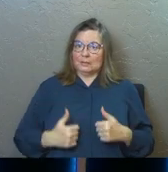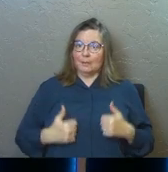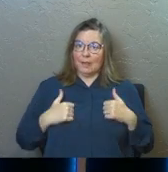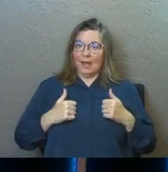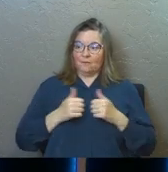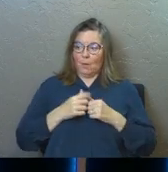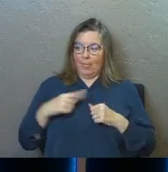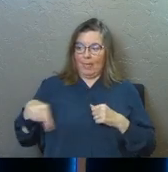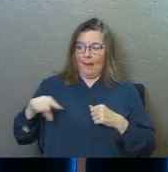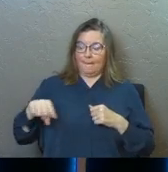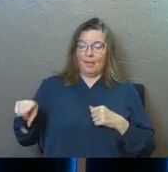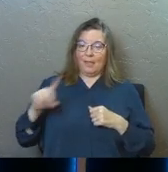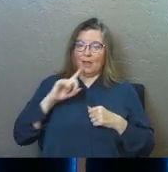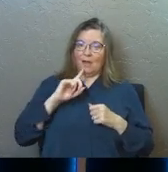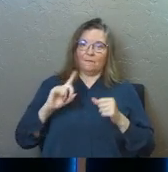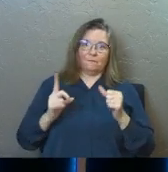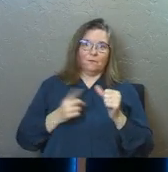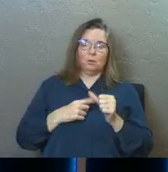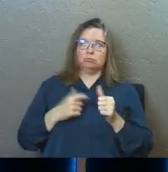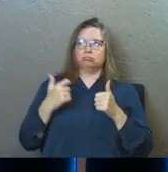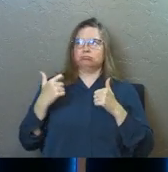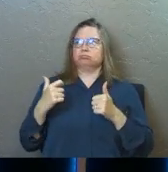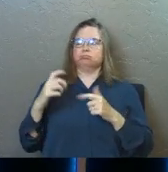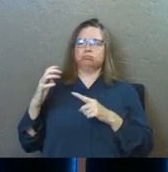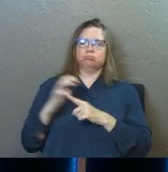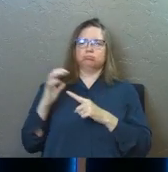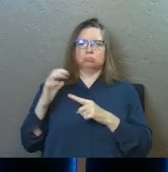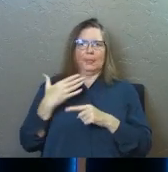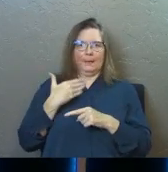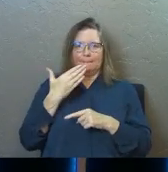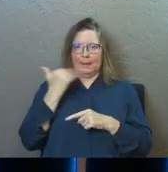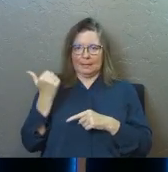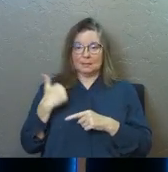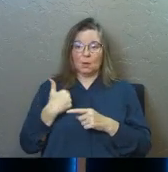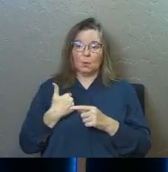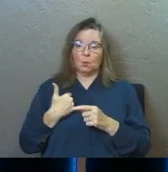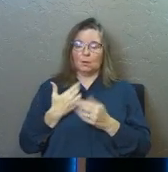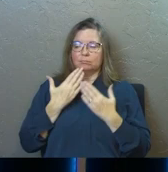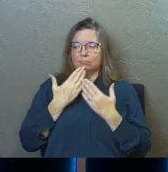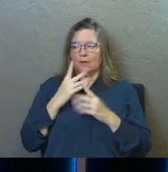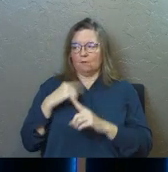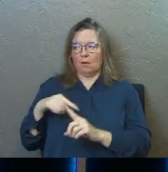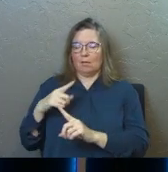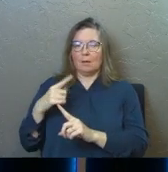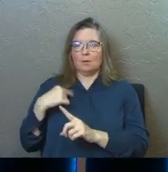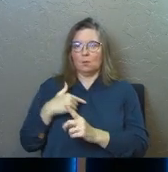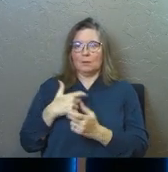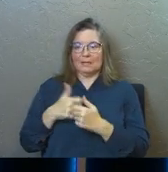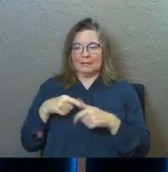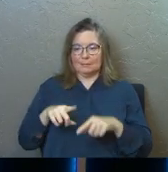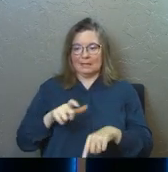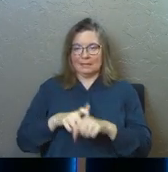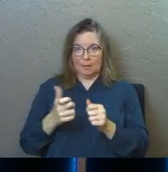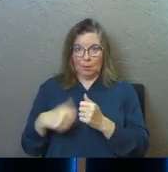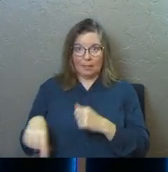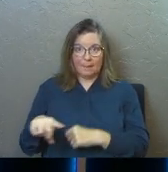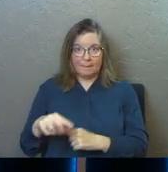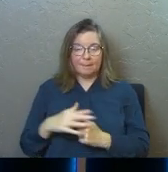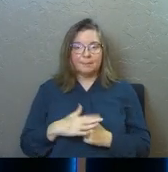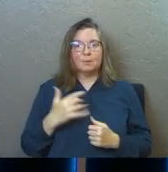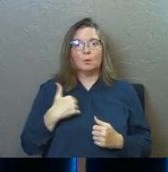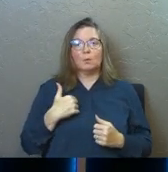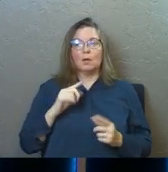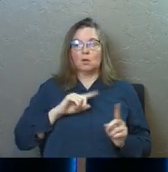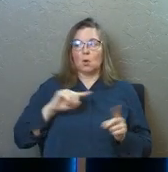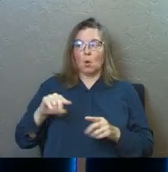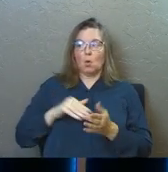life with them, and they are first class. They are the best, and we're beyond thankful for them. We're beyond thankful that we get to spend time with them, and we